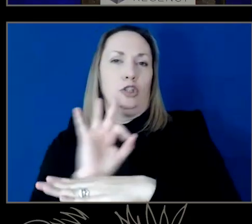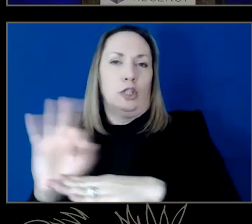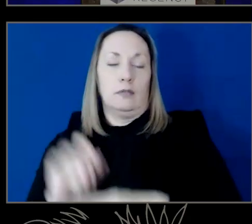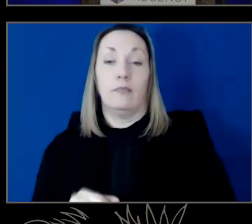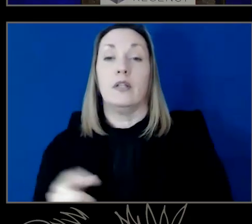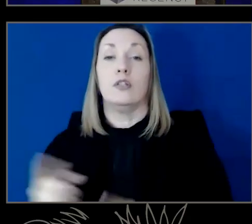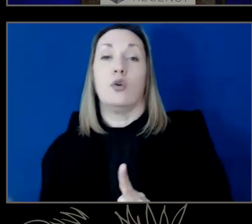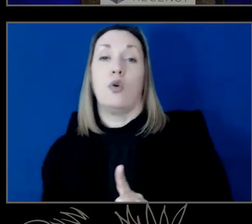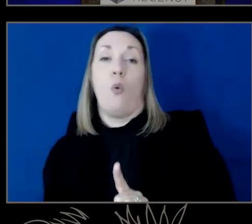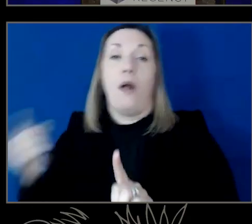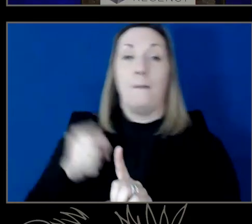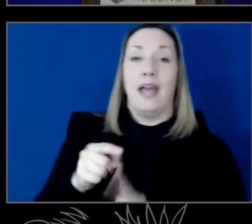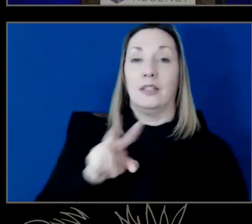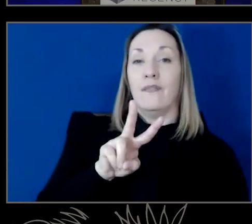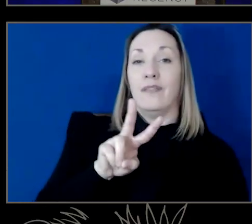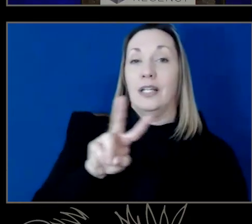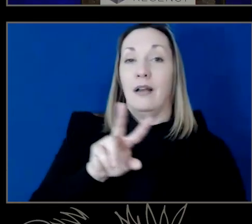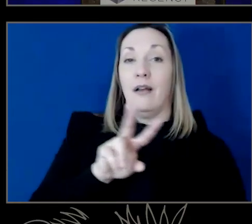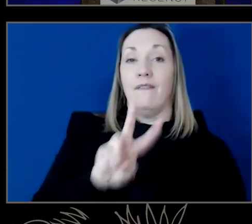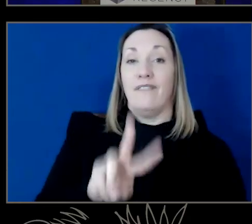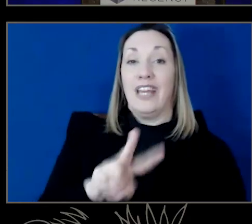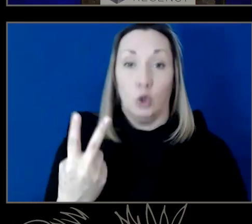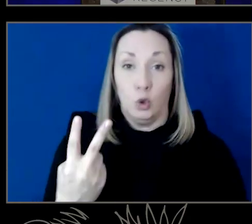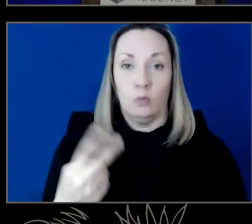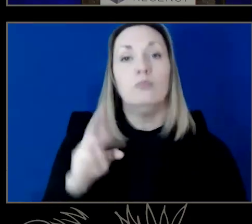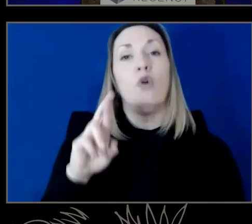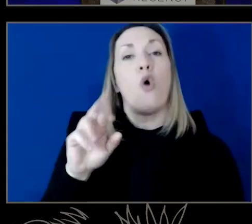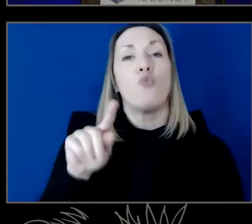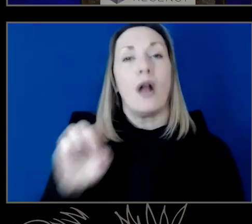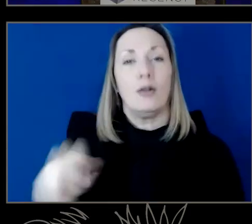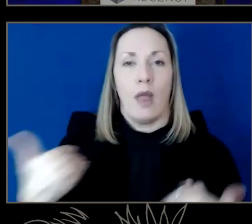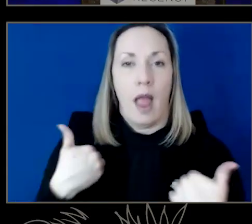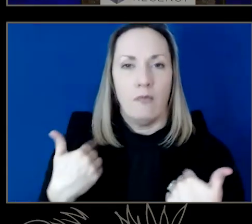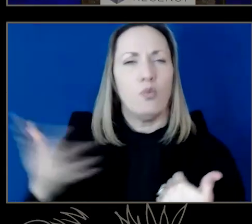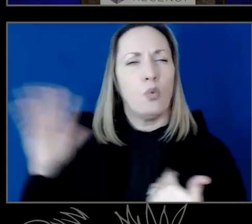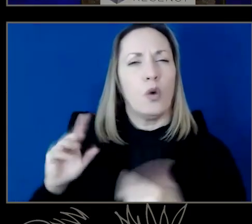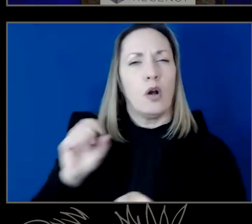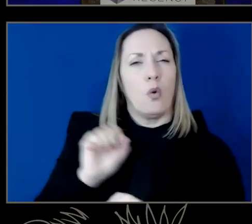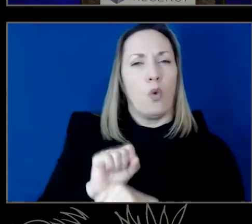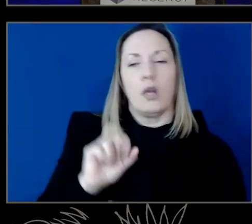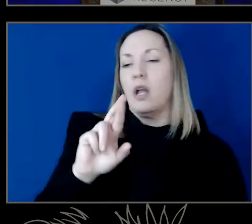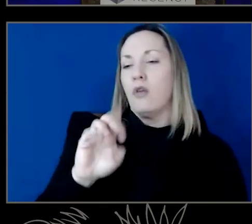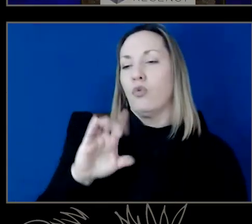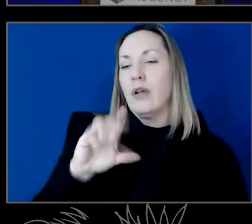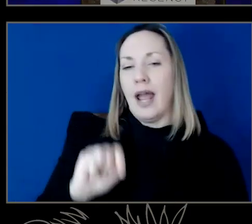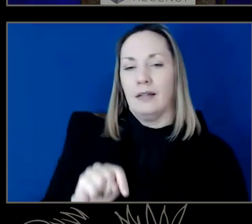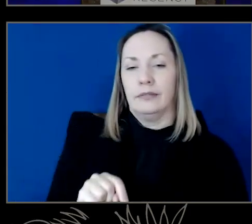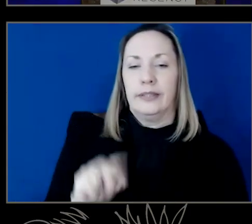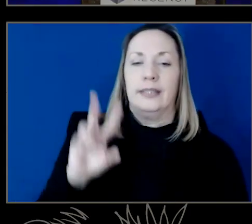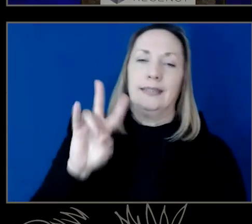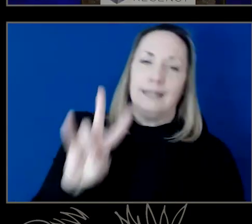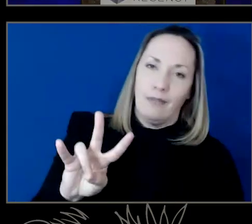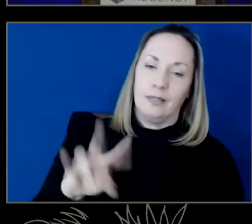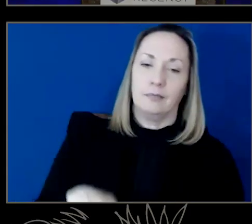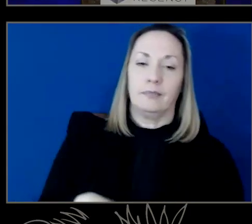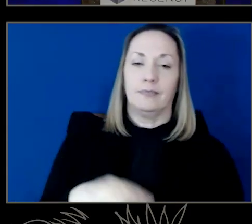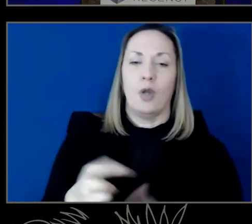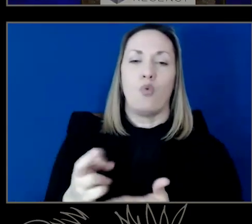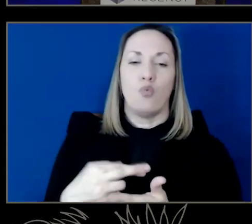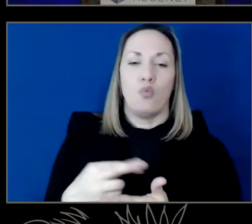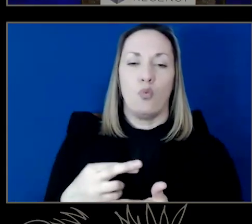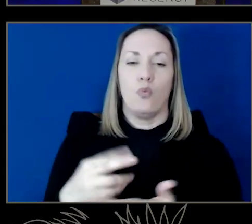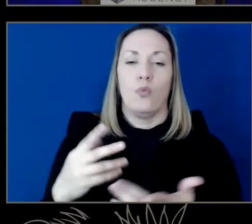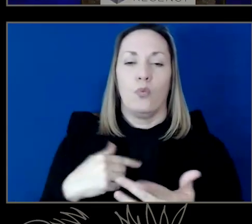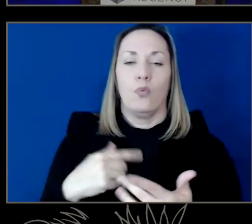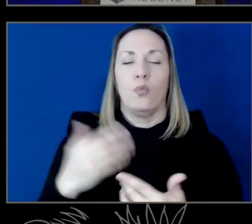So going back to the V2 routes that we had when we were working on React Router 7, we were kind of tired of this. We didn't want to make yet another convention because everyone